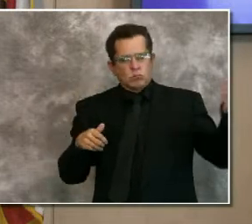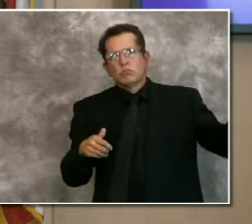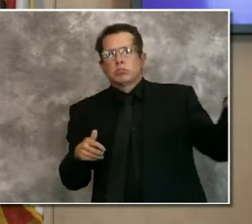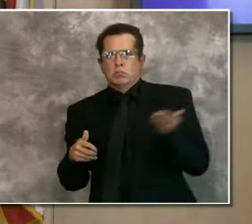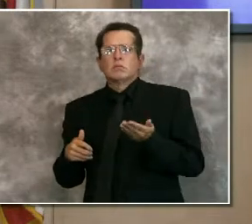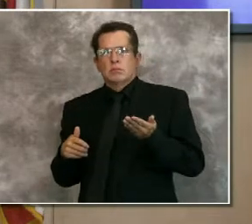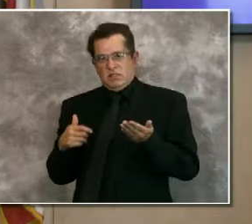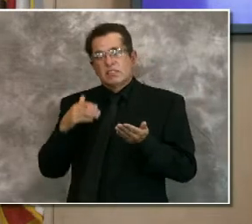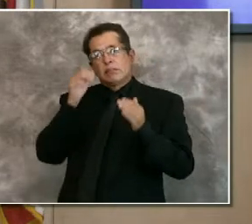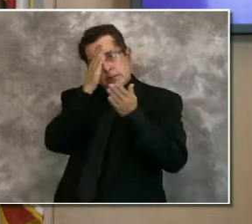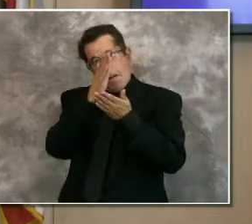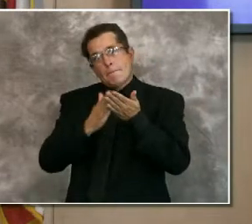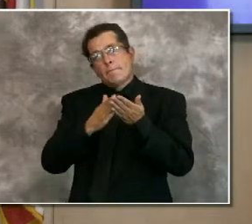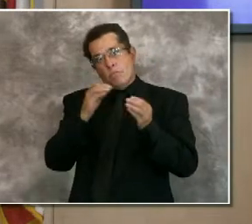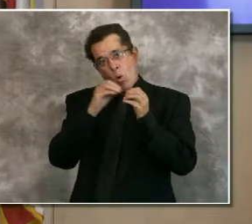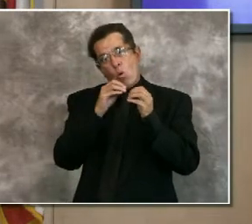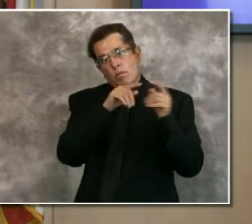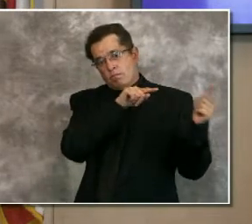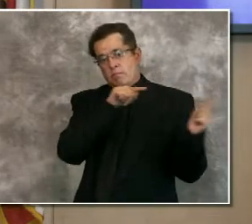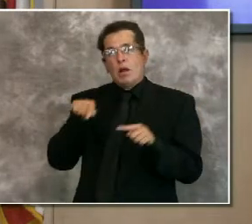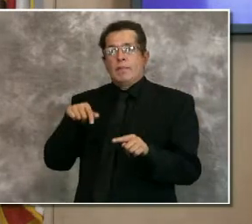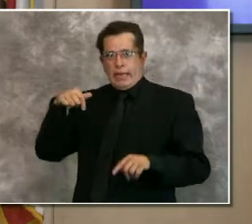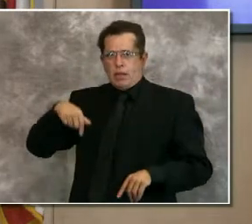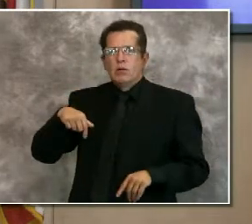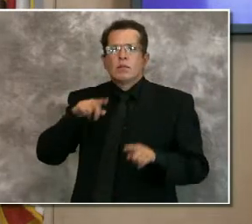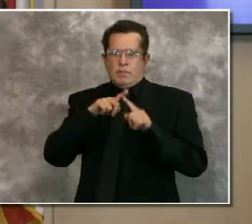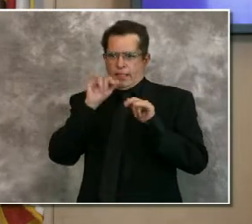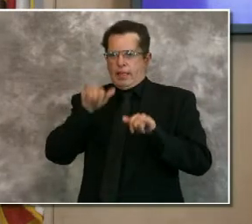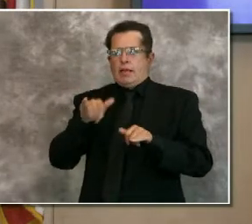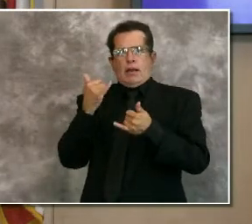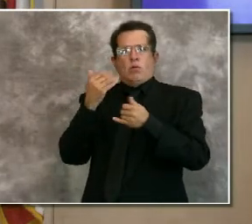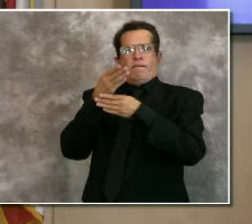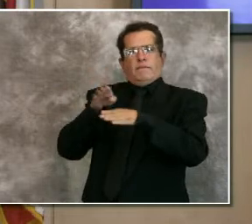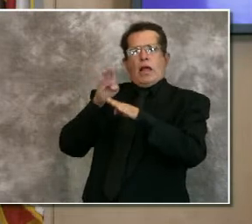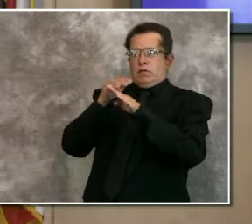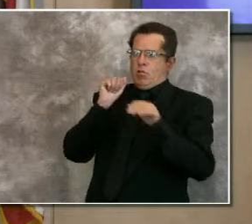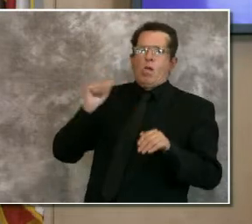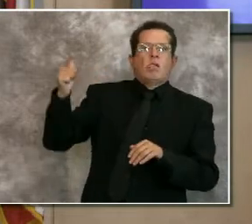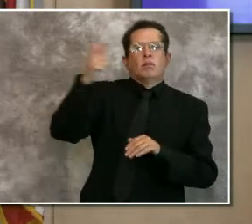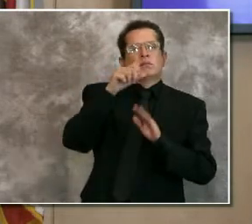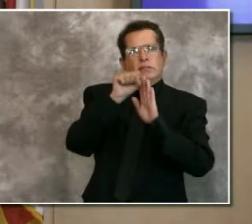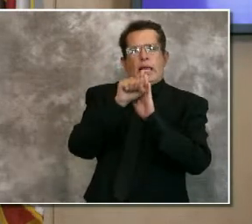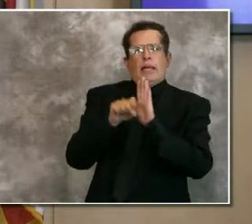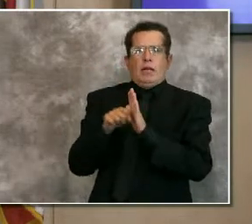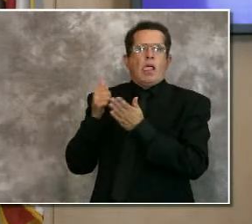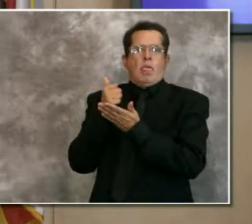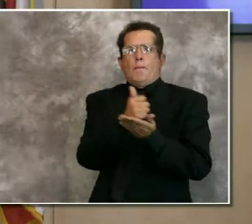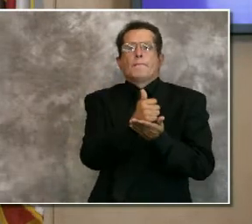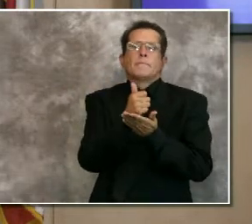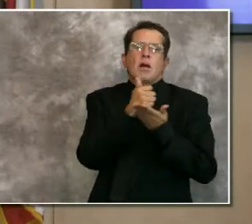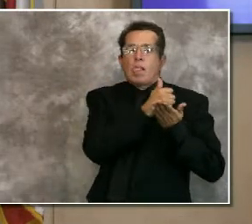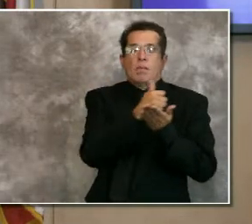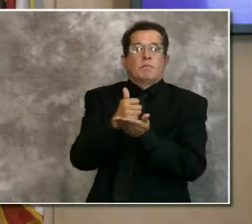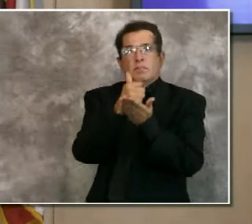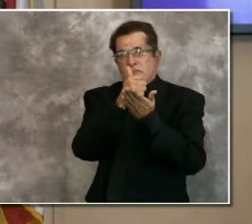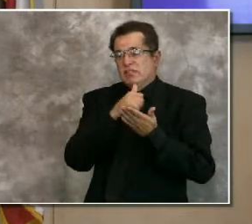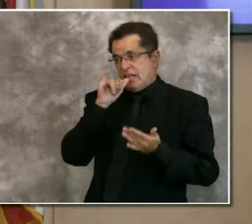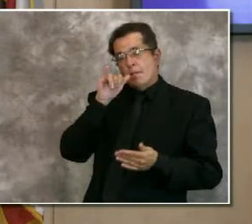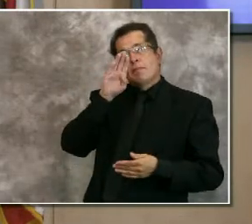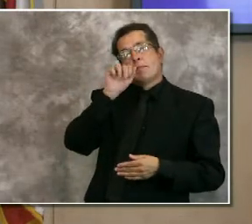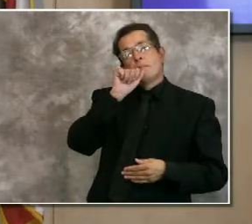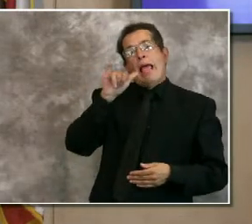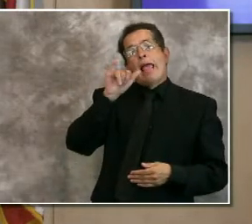get some patients, but that is actually being distributed throughout the state, going as far up as the Bay Area.